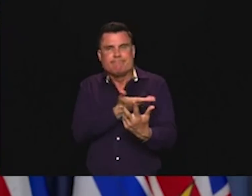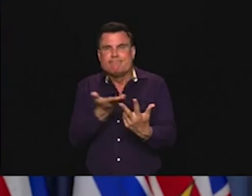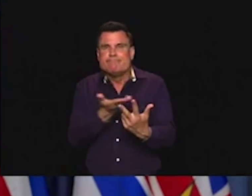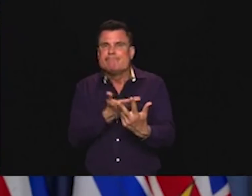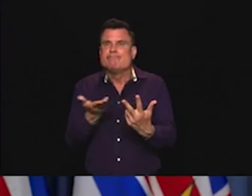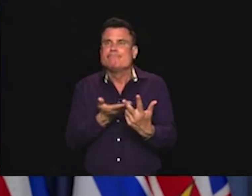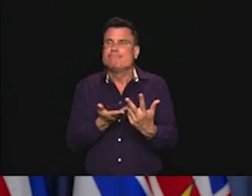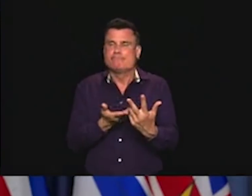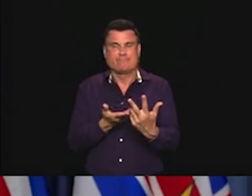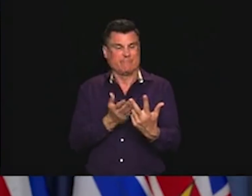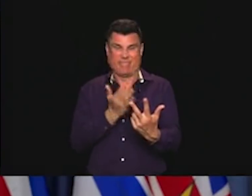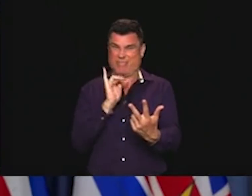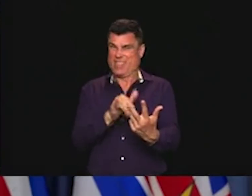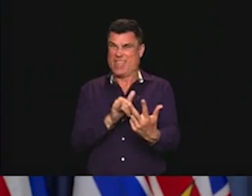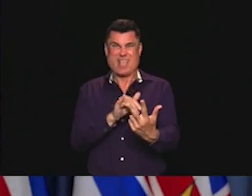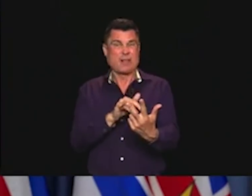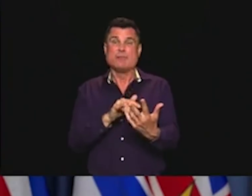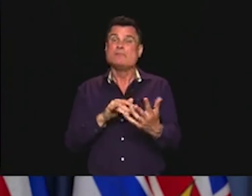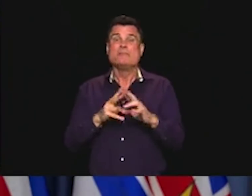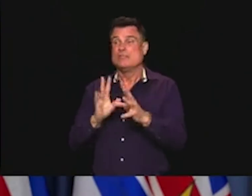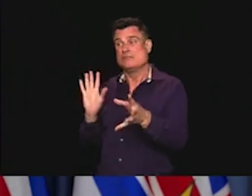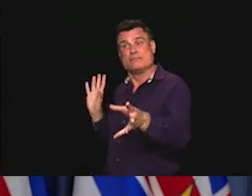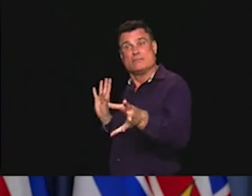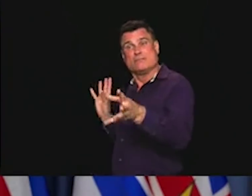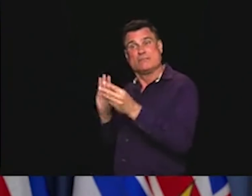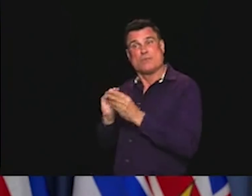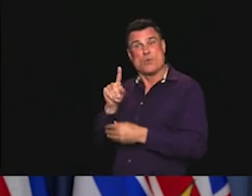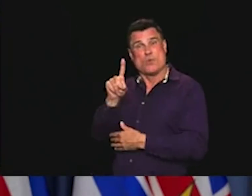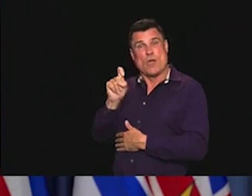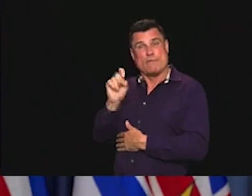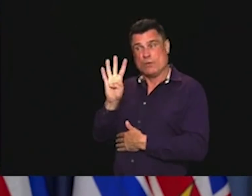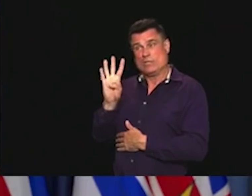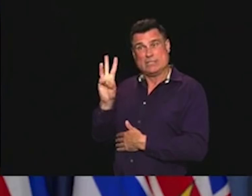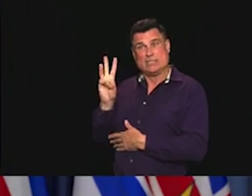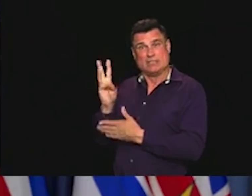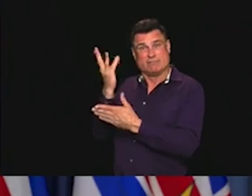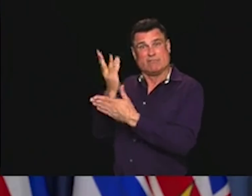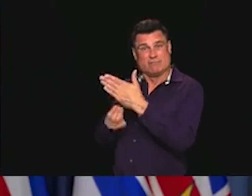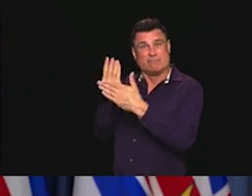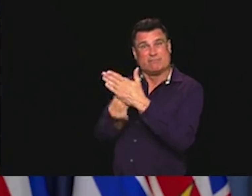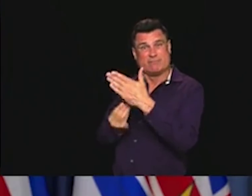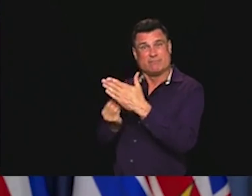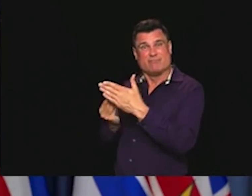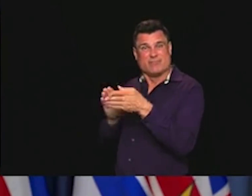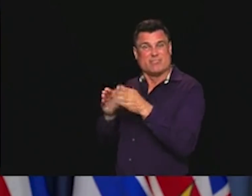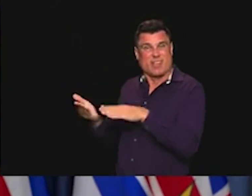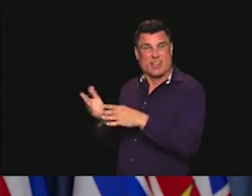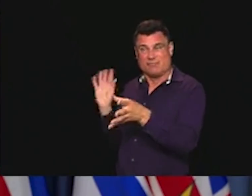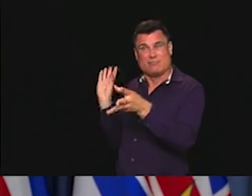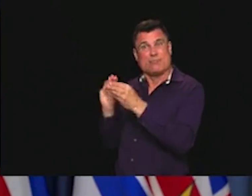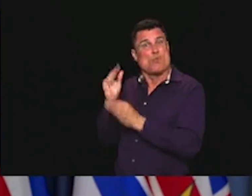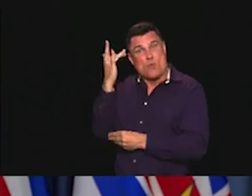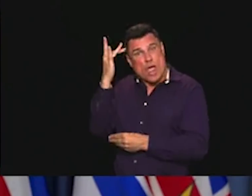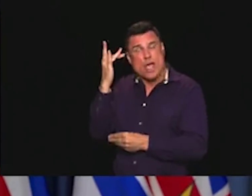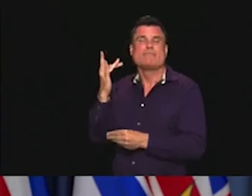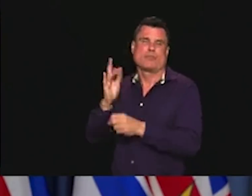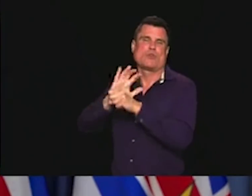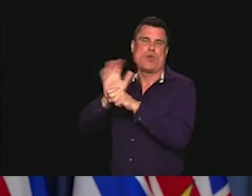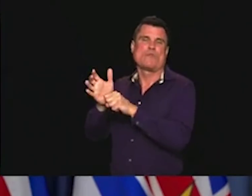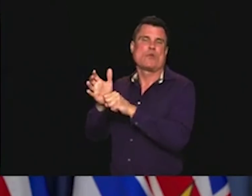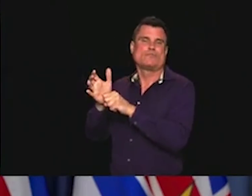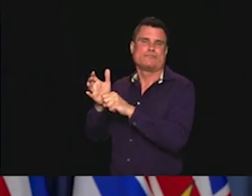Thank you very much, Dr. Henry, and I wanted to join you and the Premier and everyone in BC in passing on our condolences to the 3 people